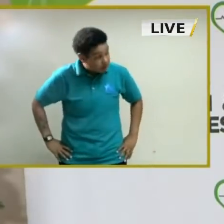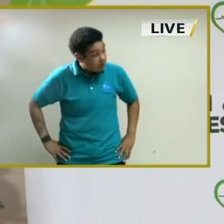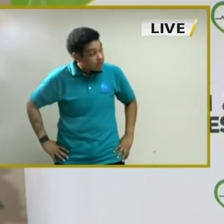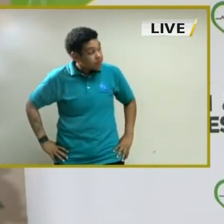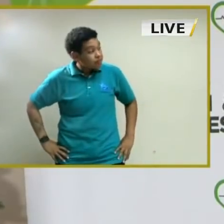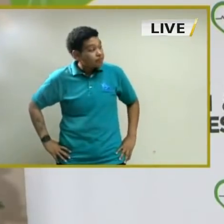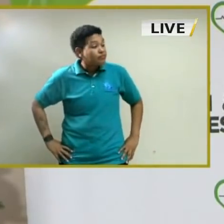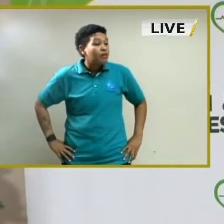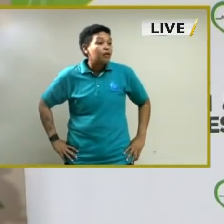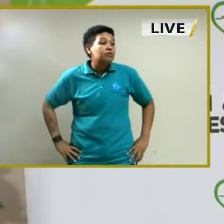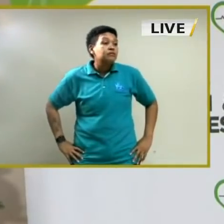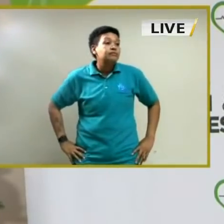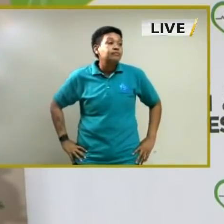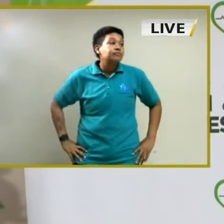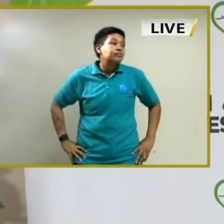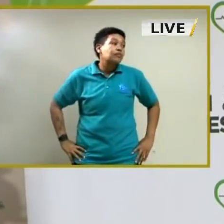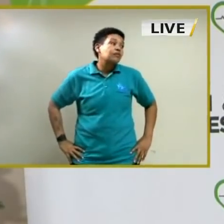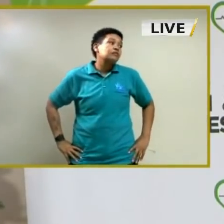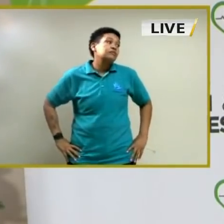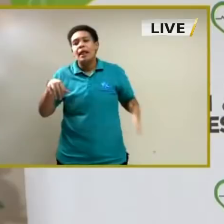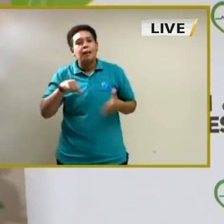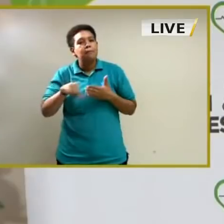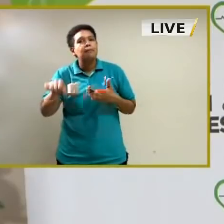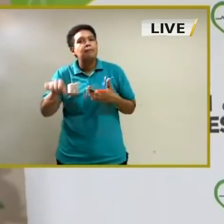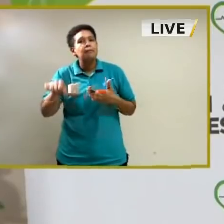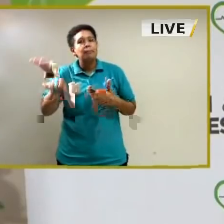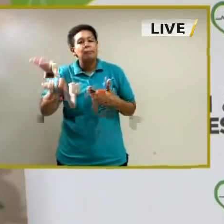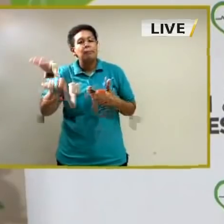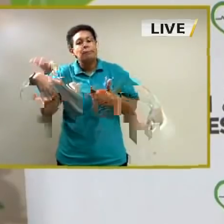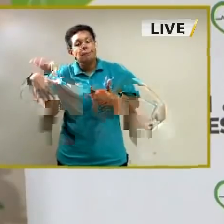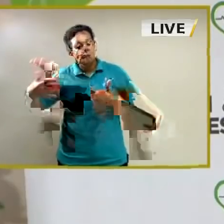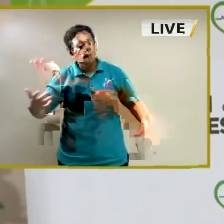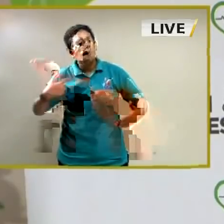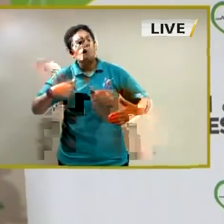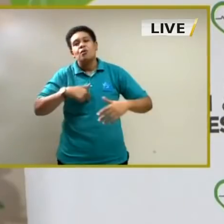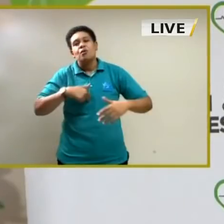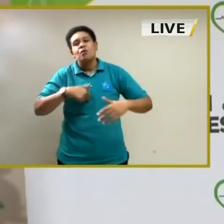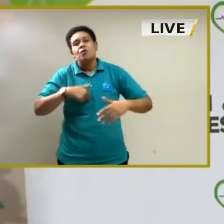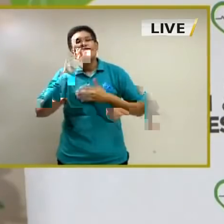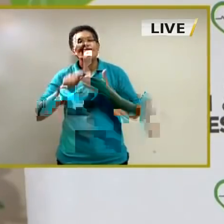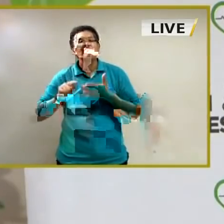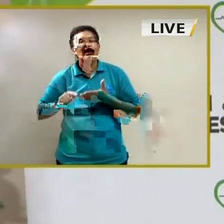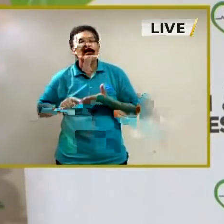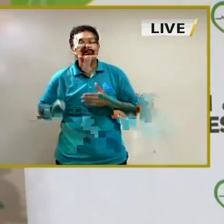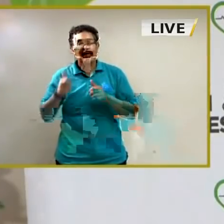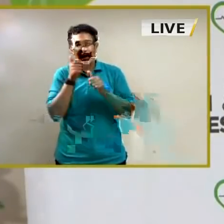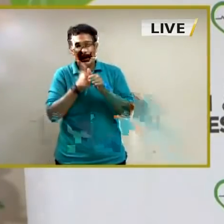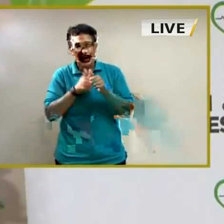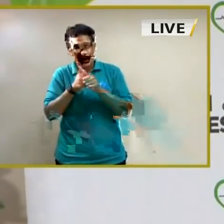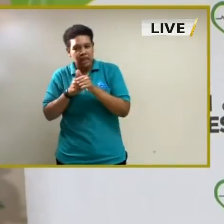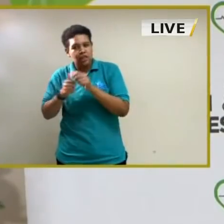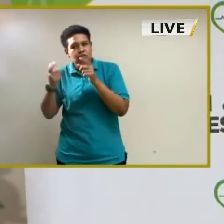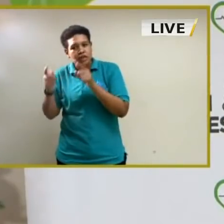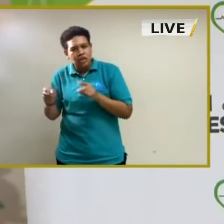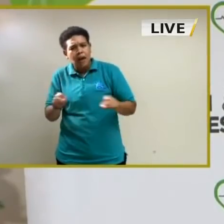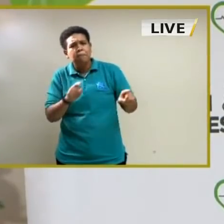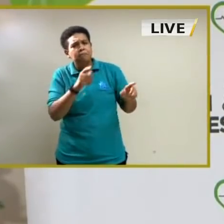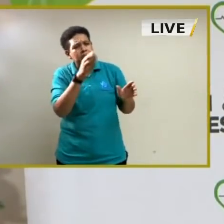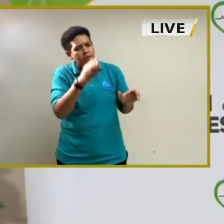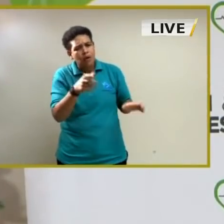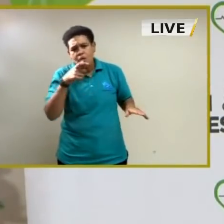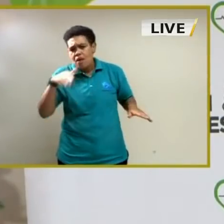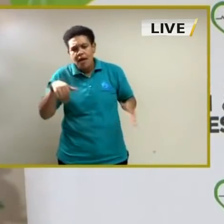Okay, I'm going to ask the permanent secretary. And we are investigating each instance of